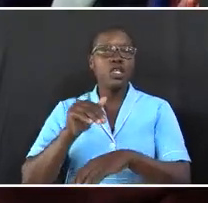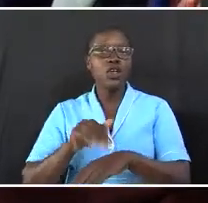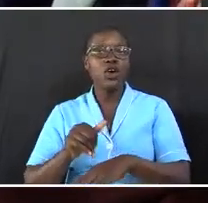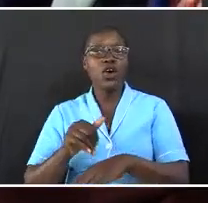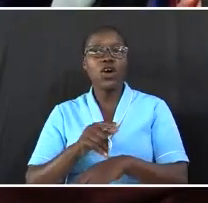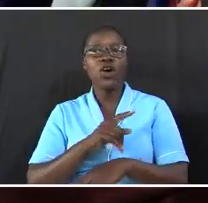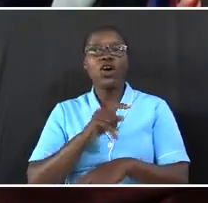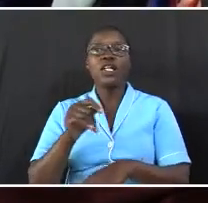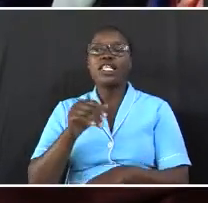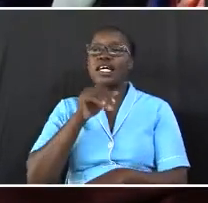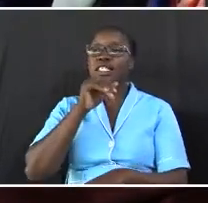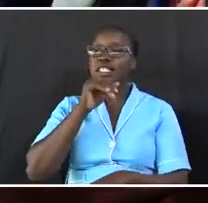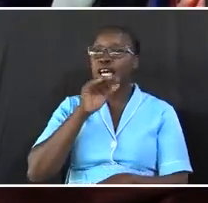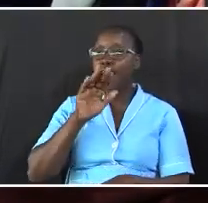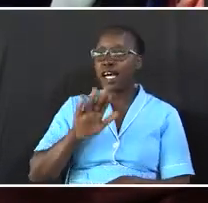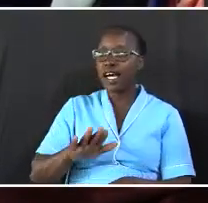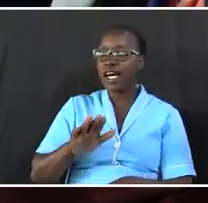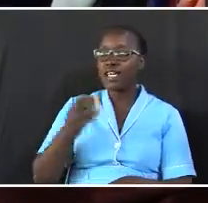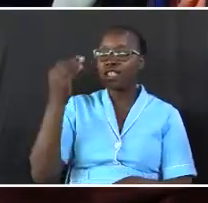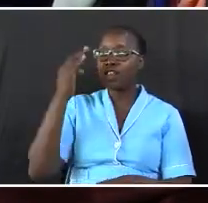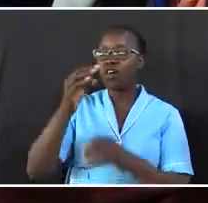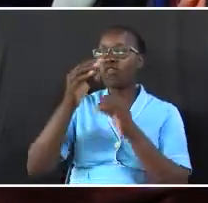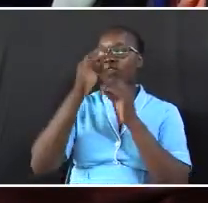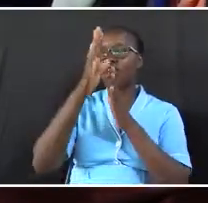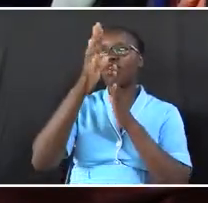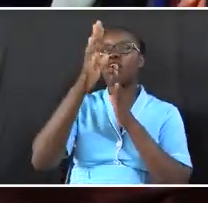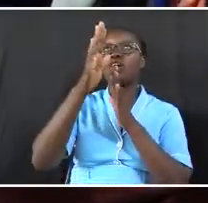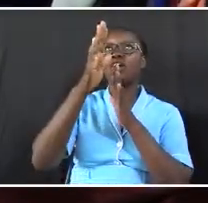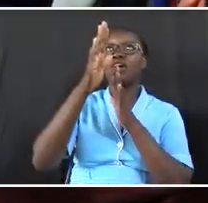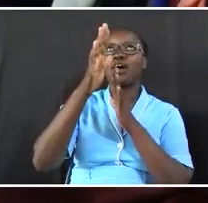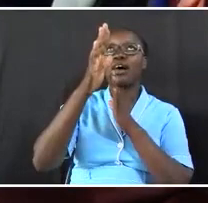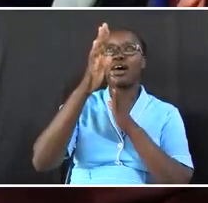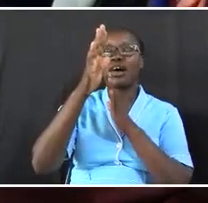should be called the sons of